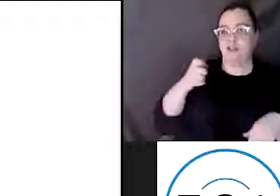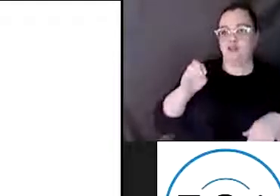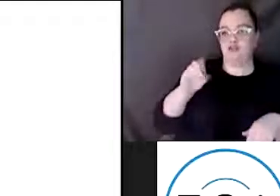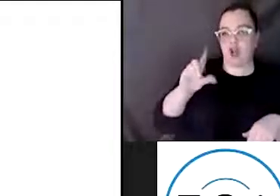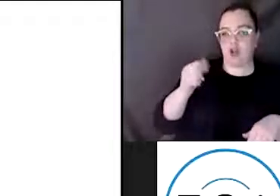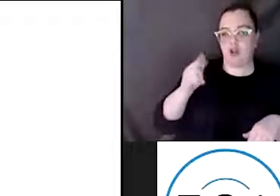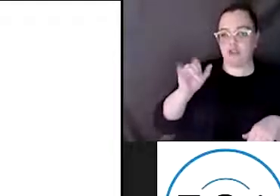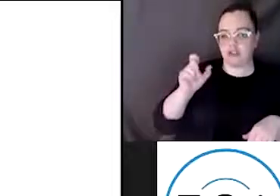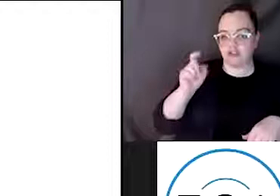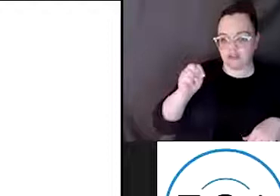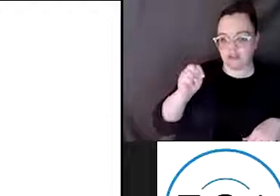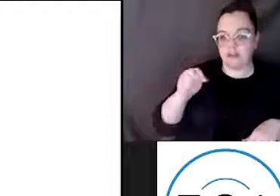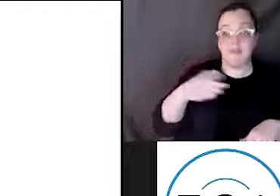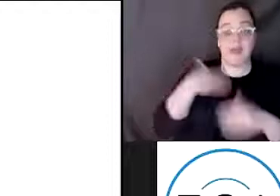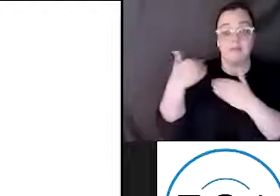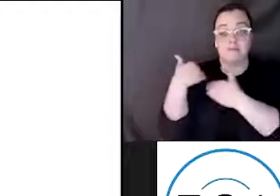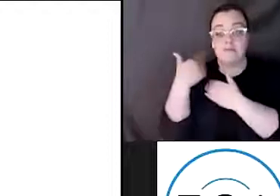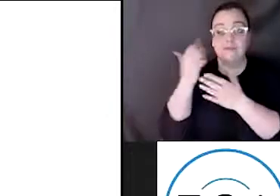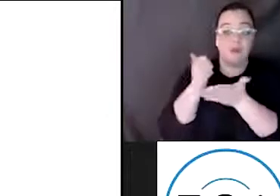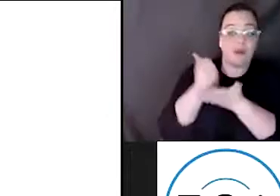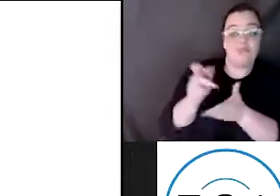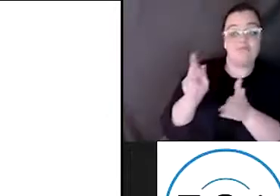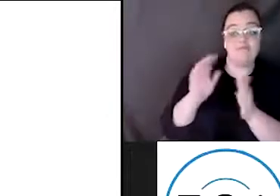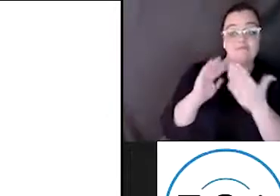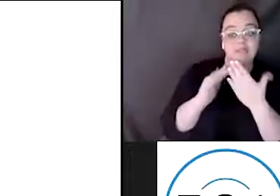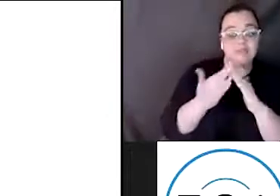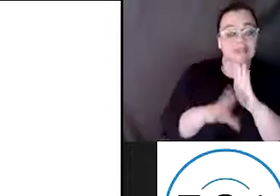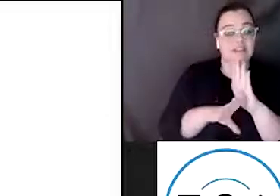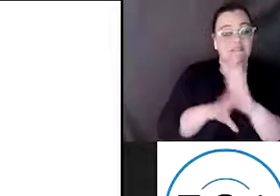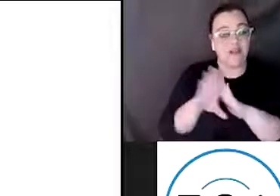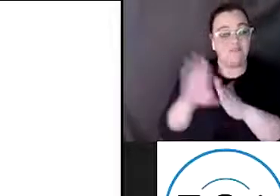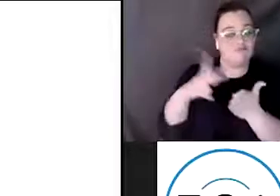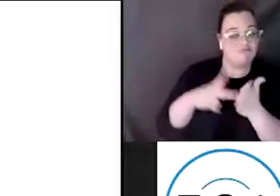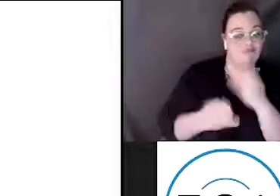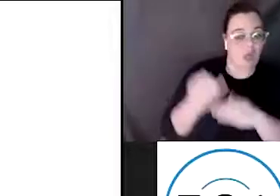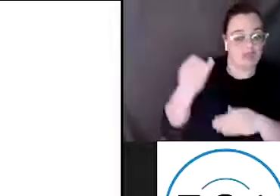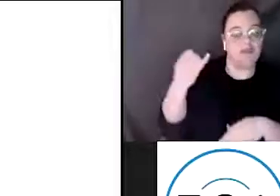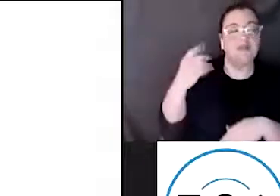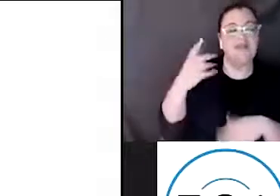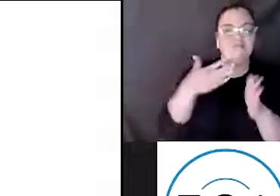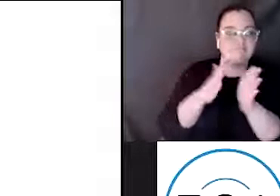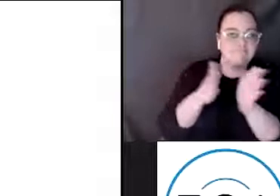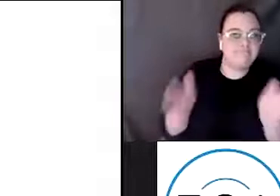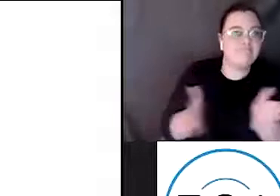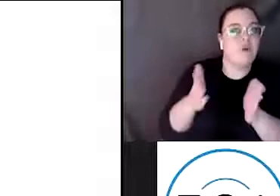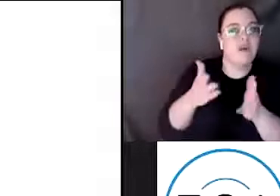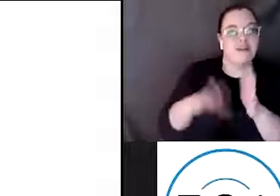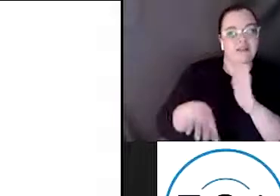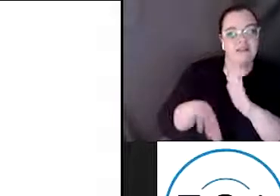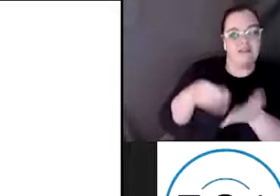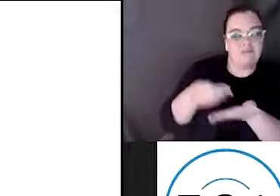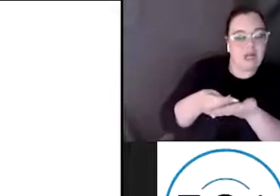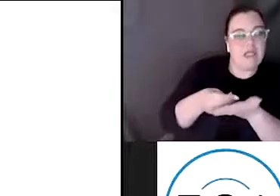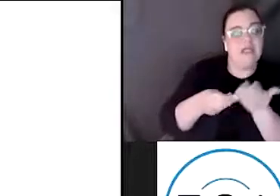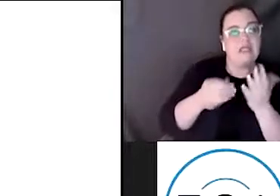communities develop projects and nurture them toward funding that will reduce or eliminate repetitive loss from disasters.